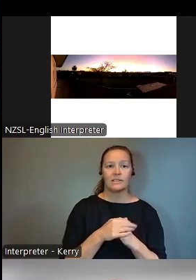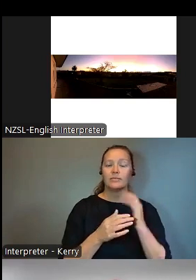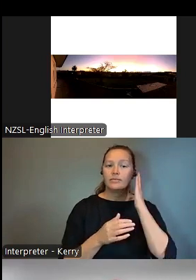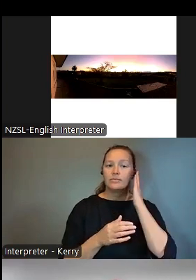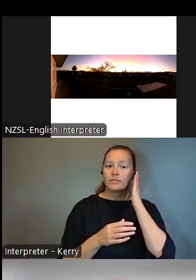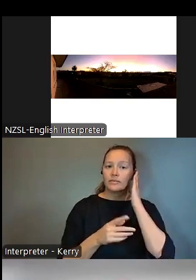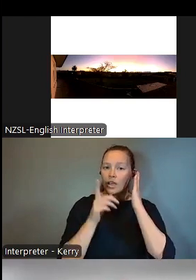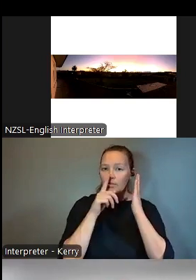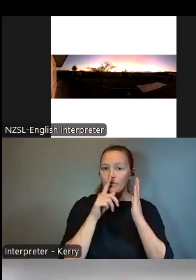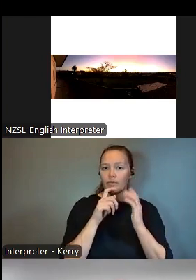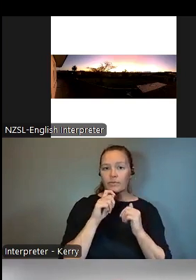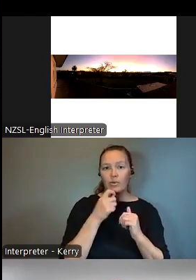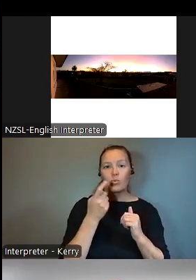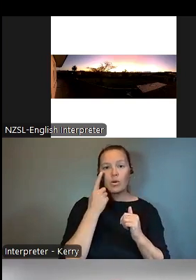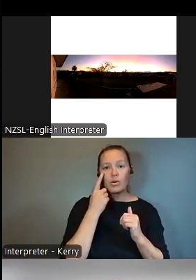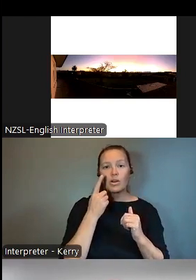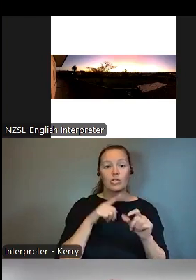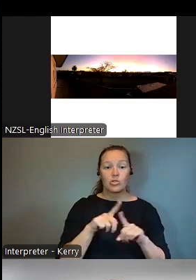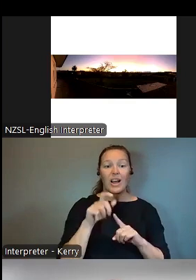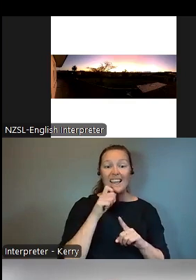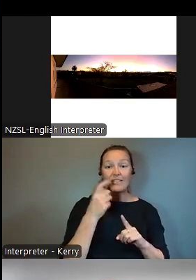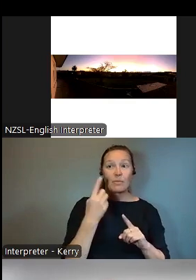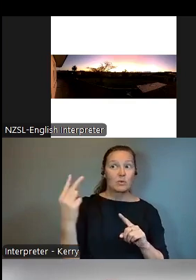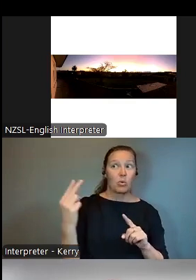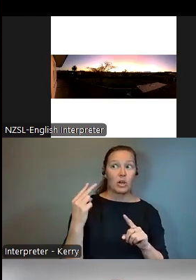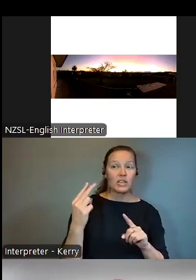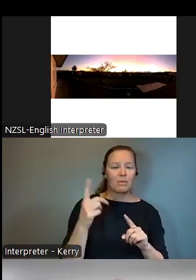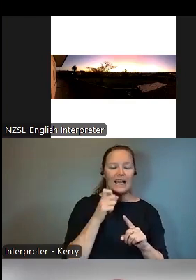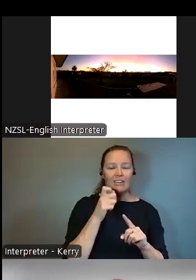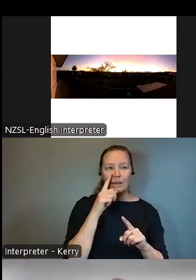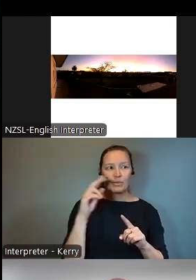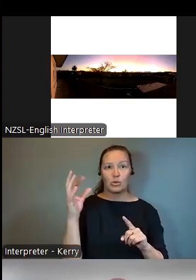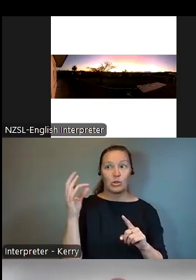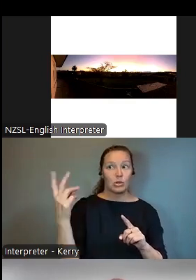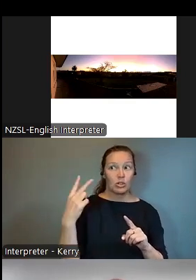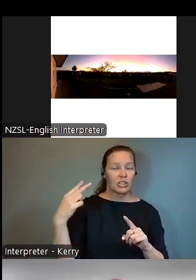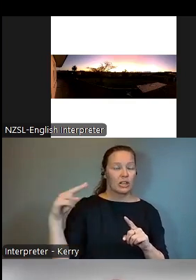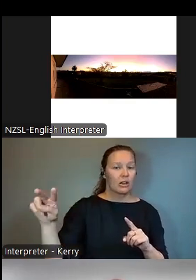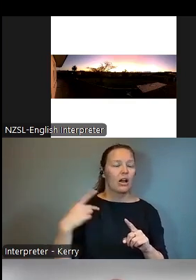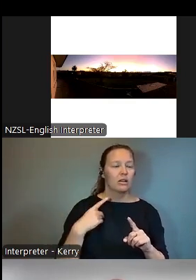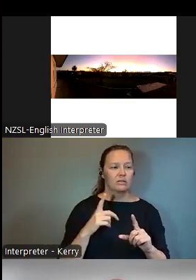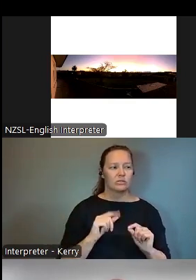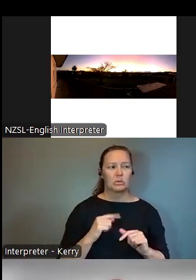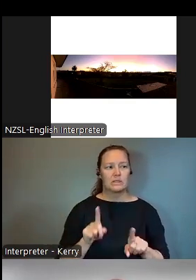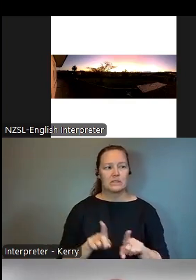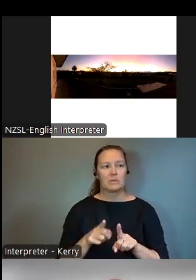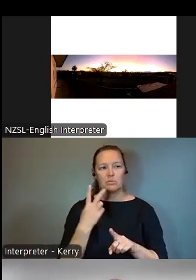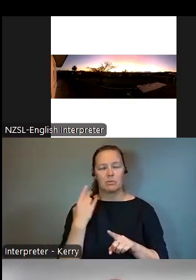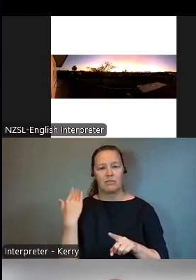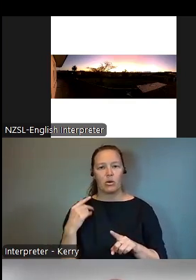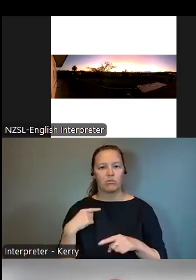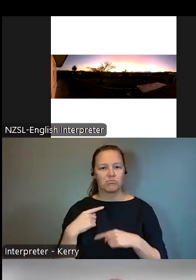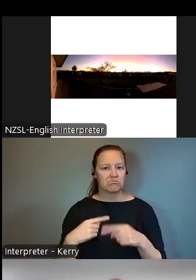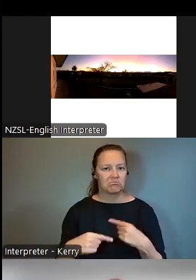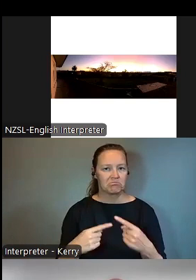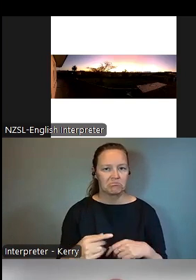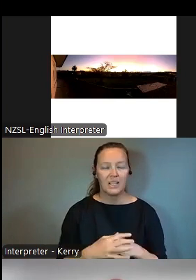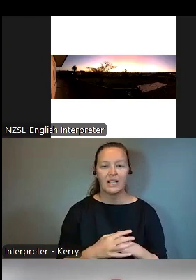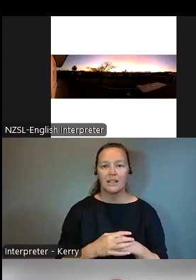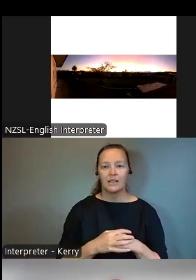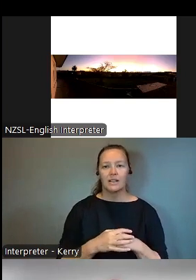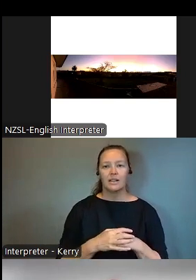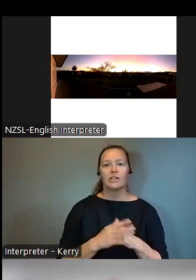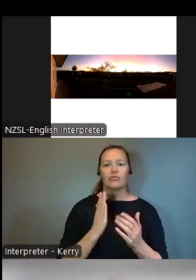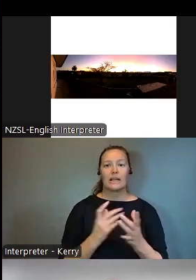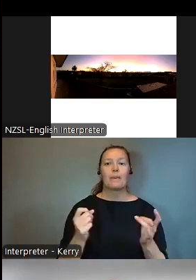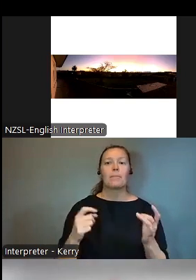go when someone's looking, but when people stop looking, they'll go back to what they've already done. And so it's really important to bring